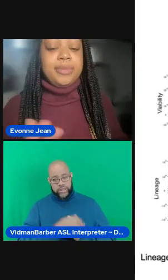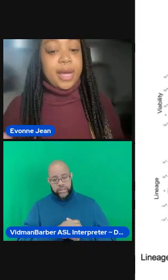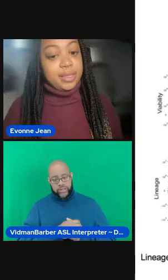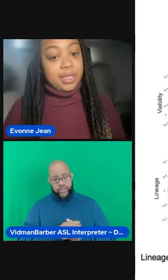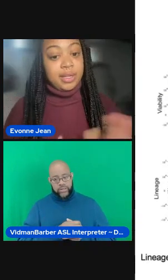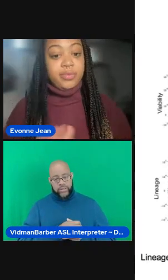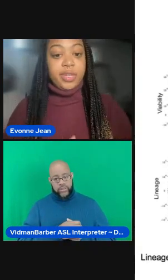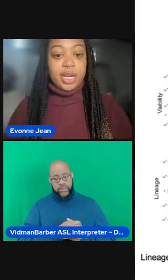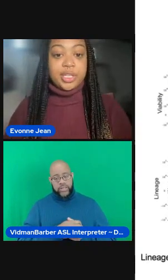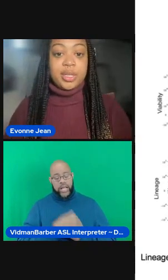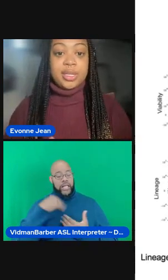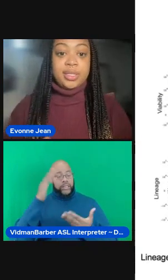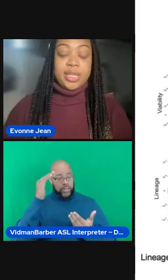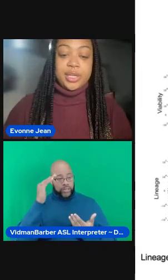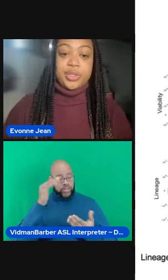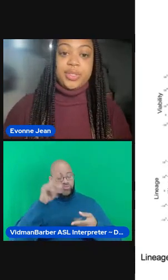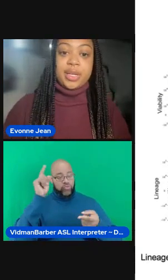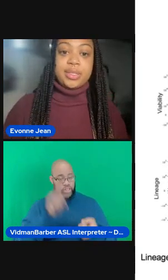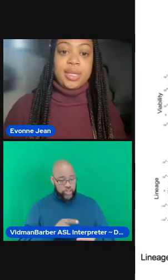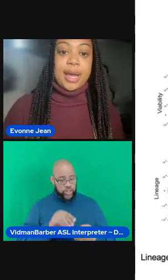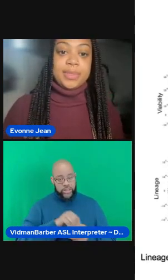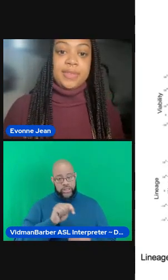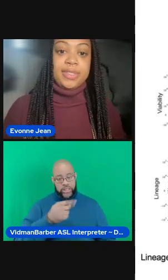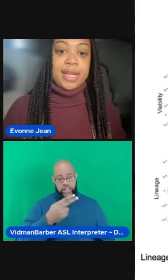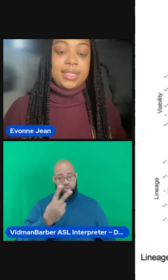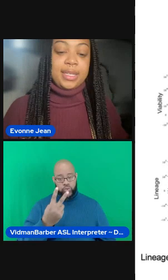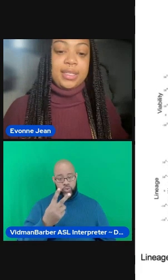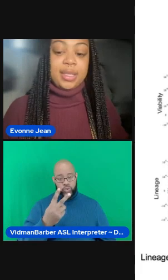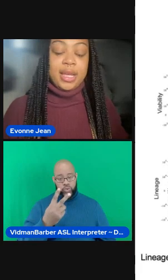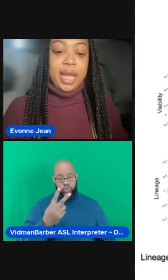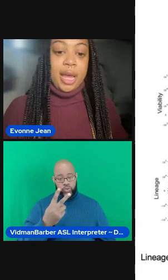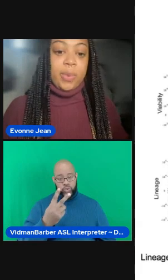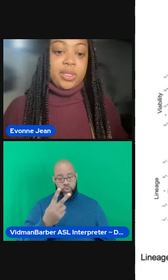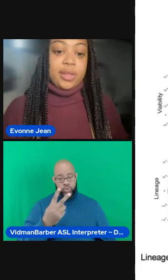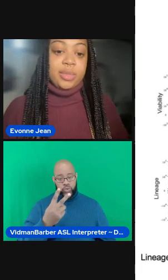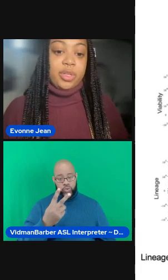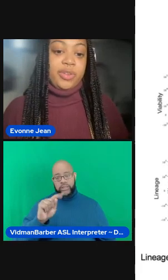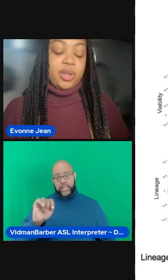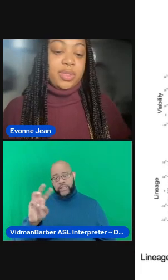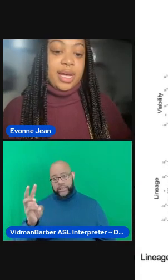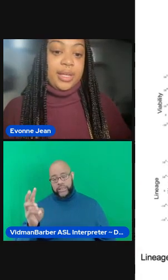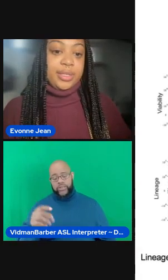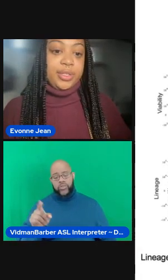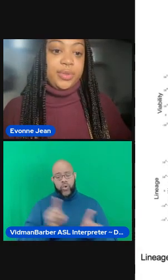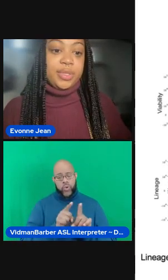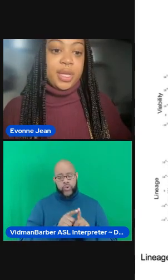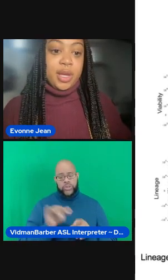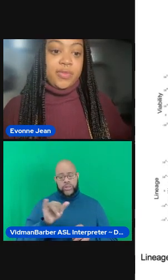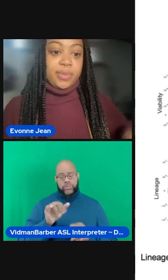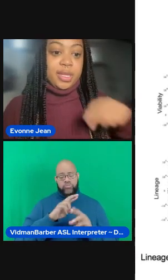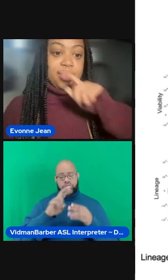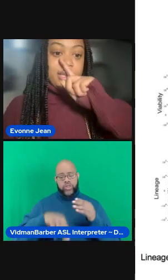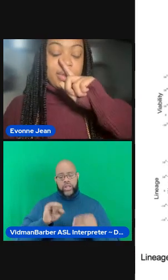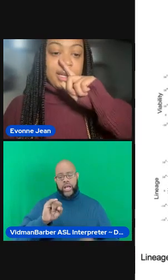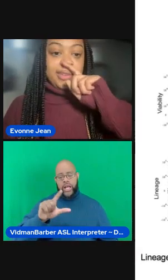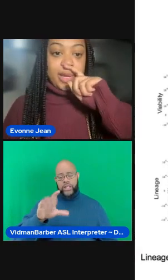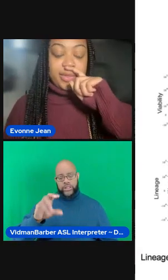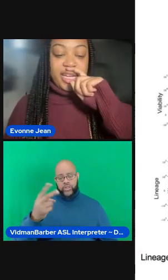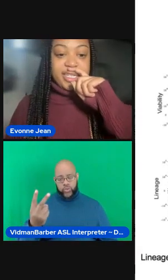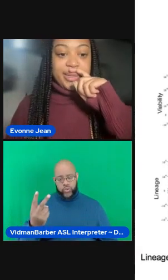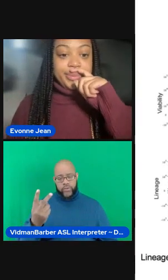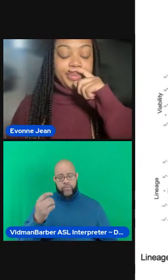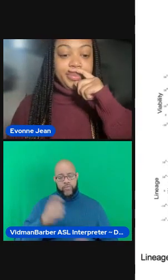an expected reduction in Th2 cells in the absence of STAT6. And we saw similar results with ILC2s from the double